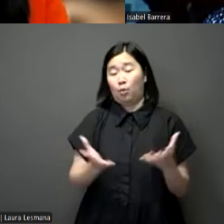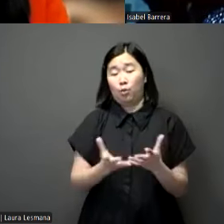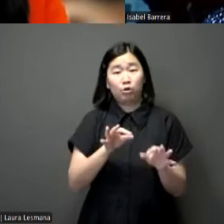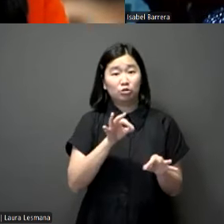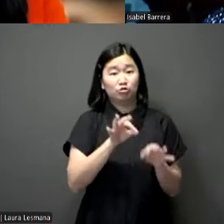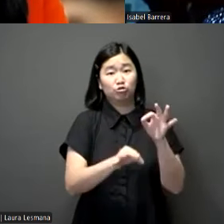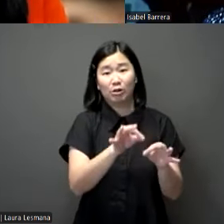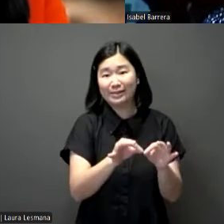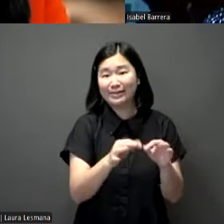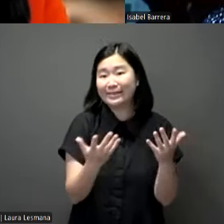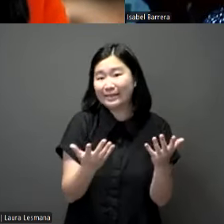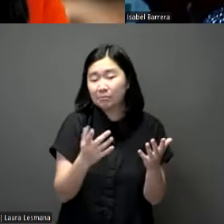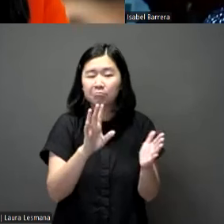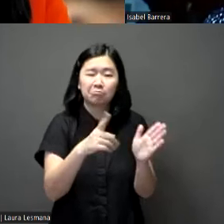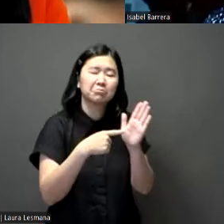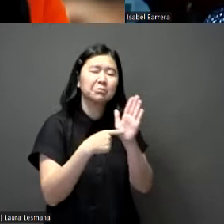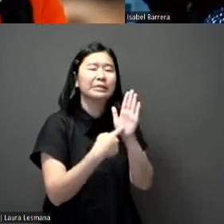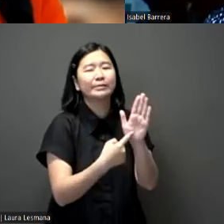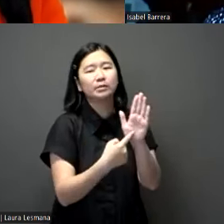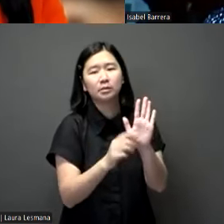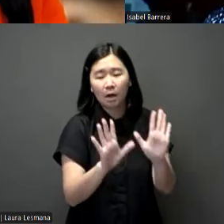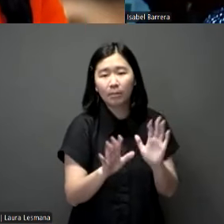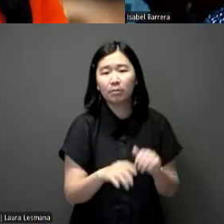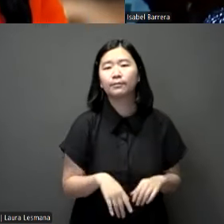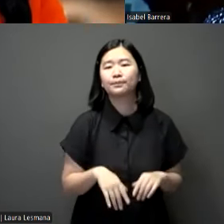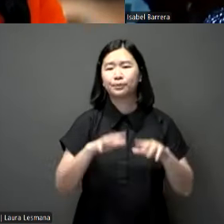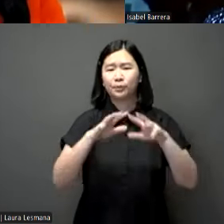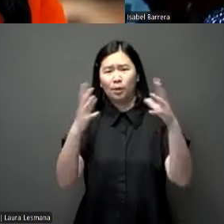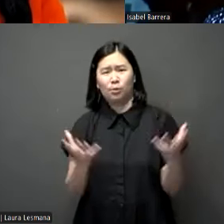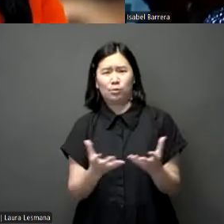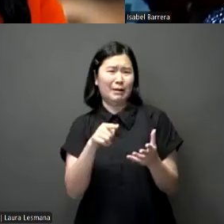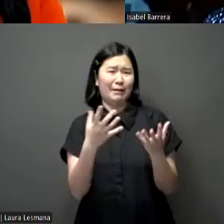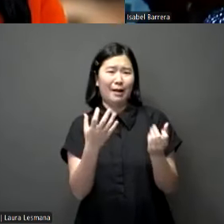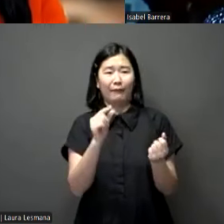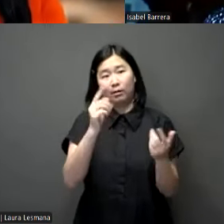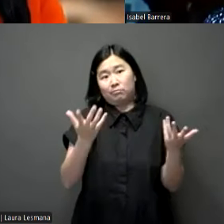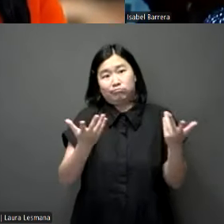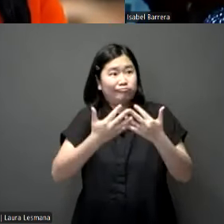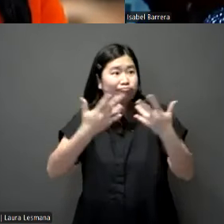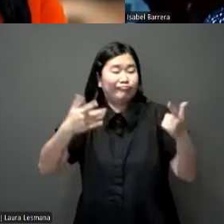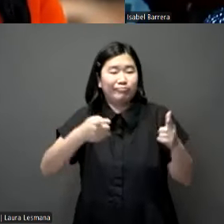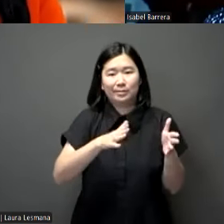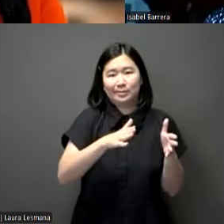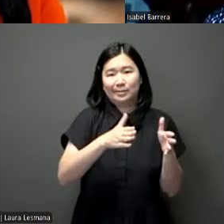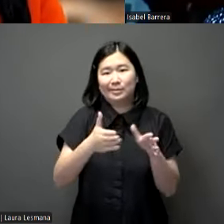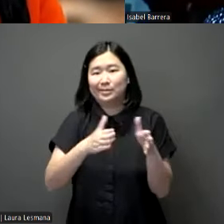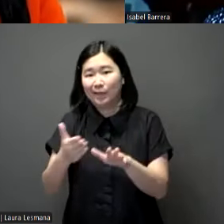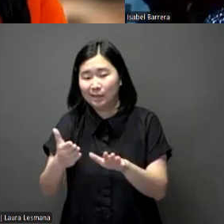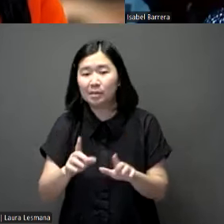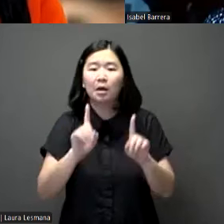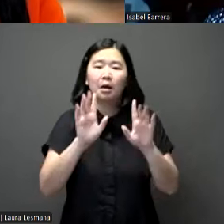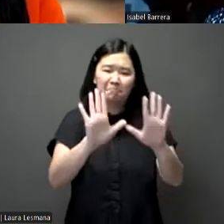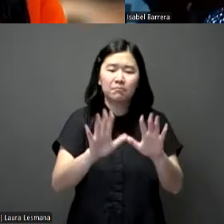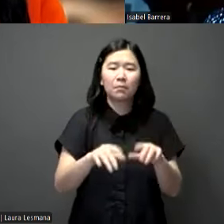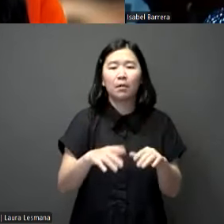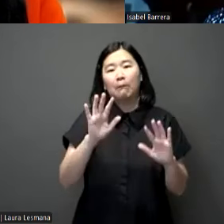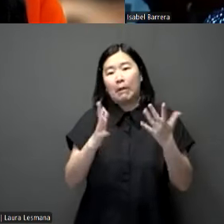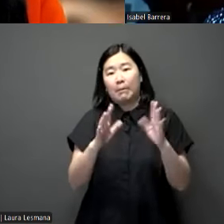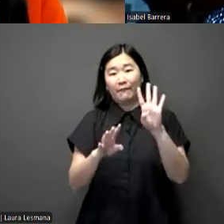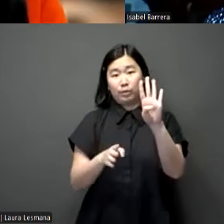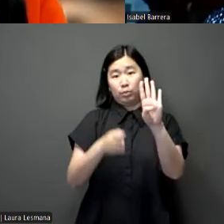And in order to be able to have access to that, to these levels, we have to have